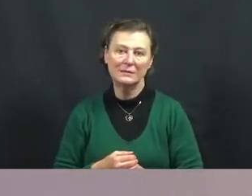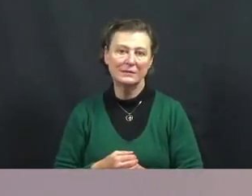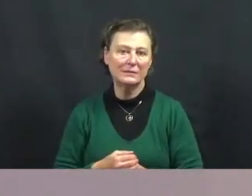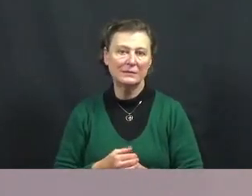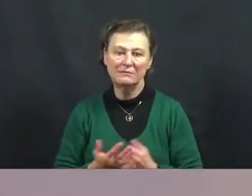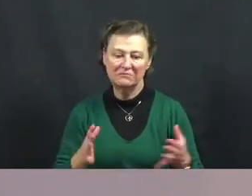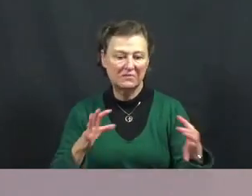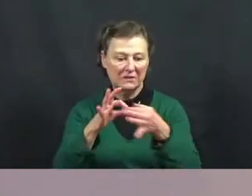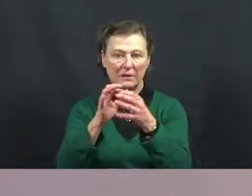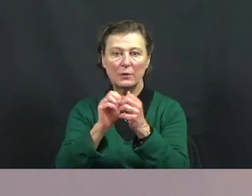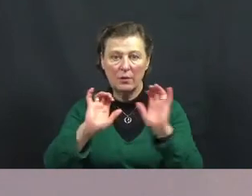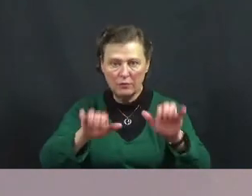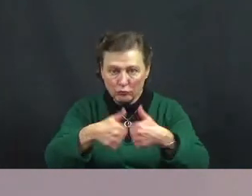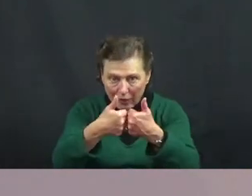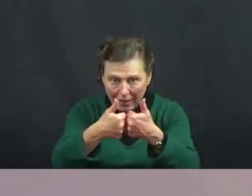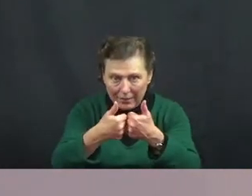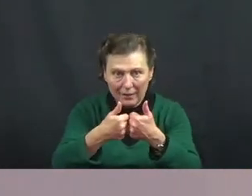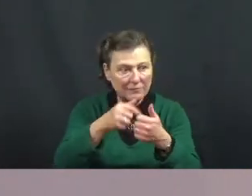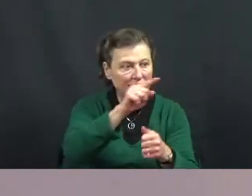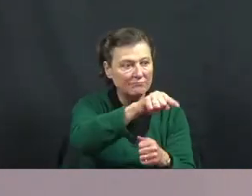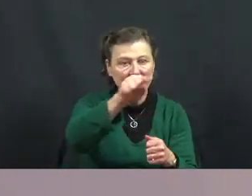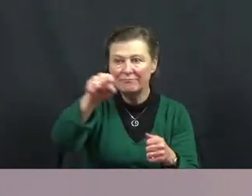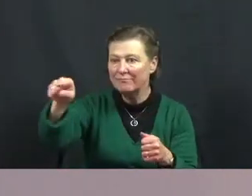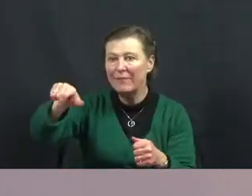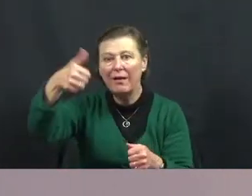concerning the challenges that other people face.